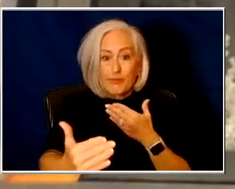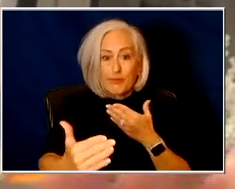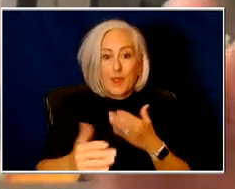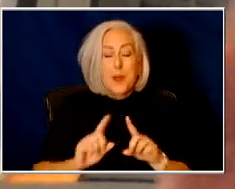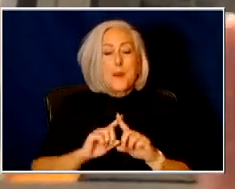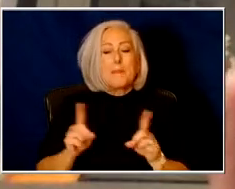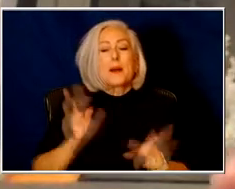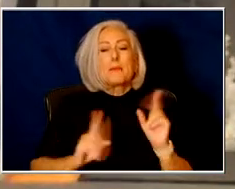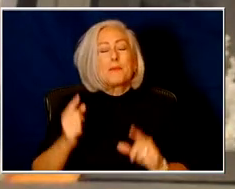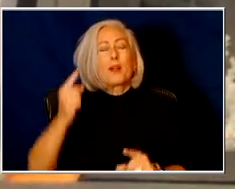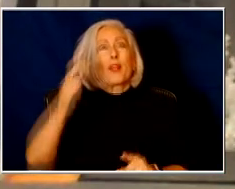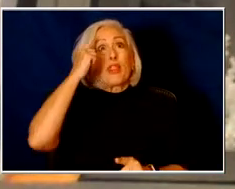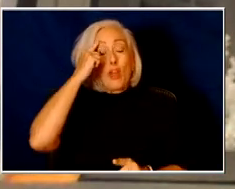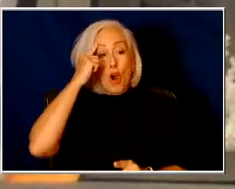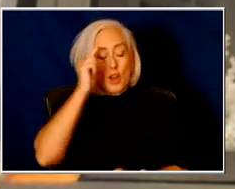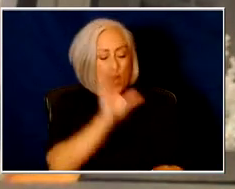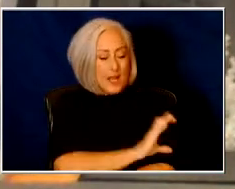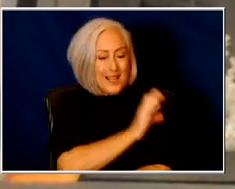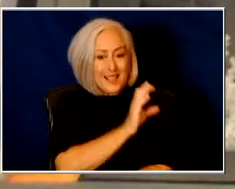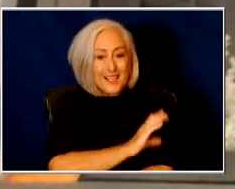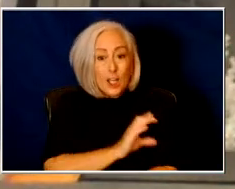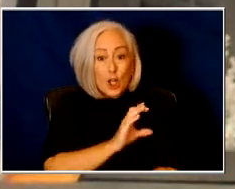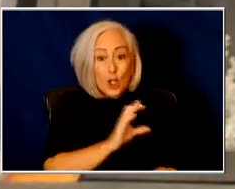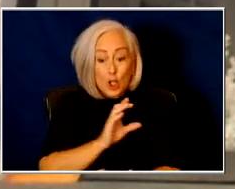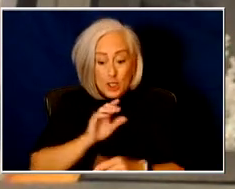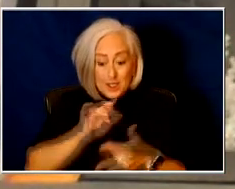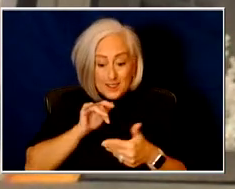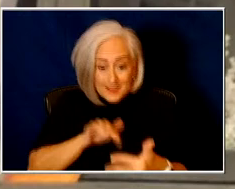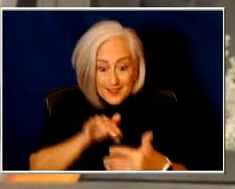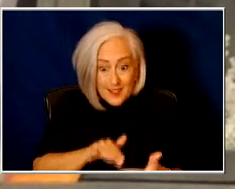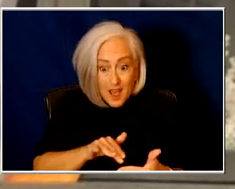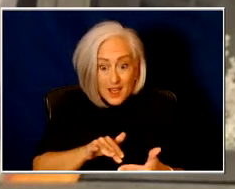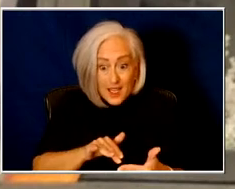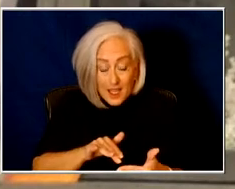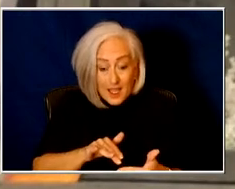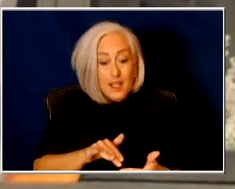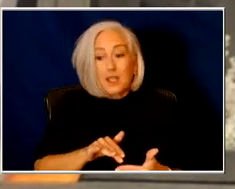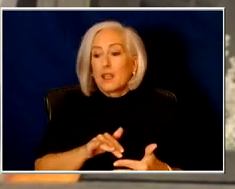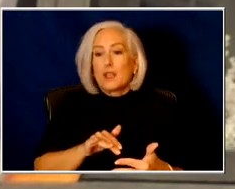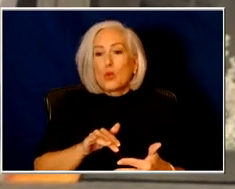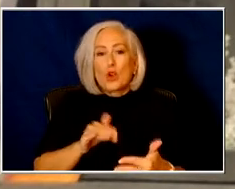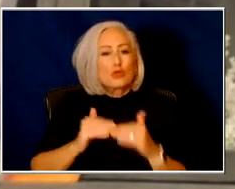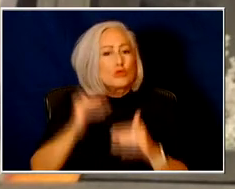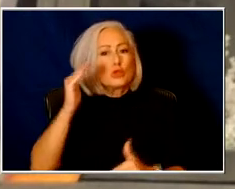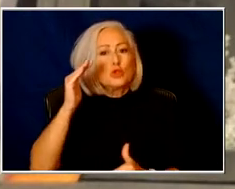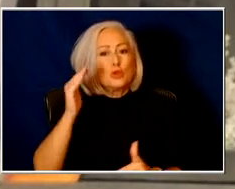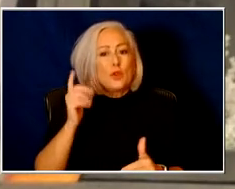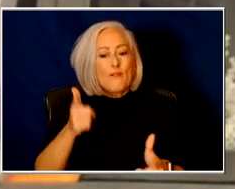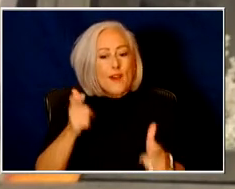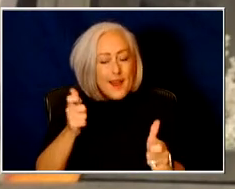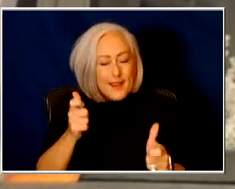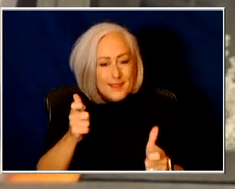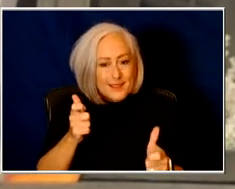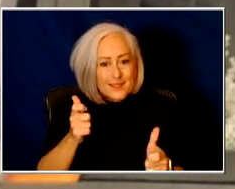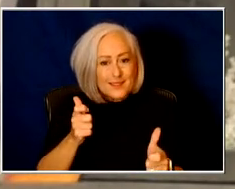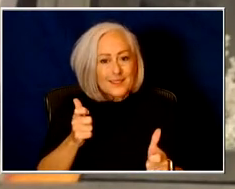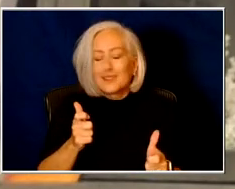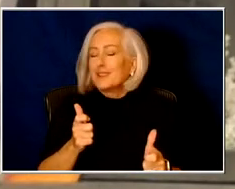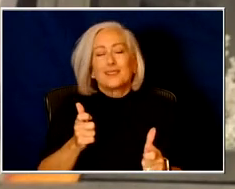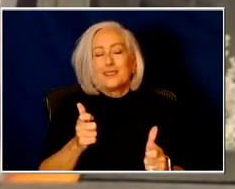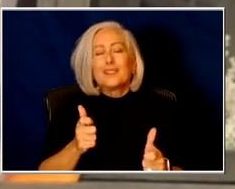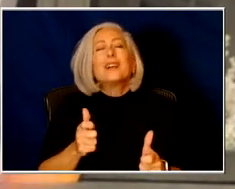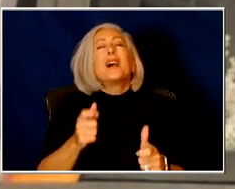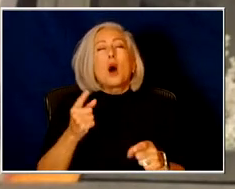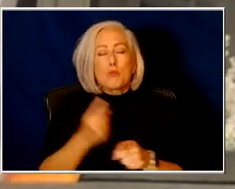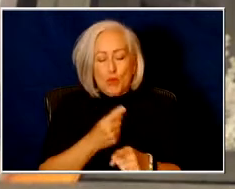those were appropriately rushed what do I mean by that it's instead of taking three four five